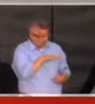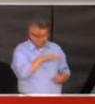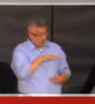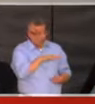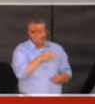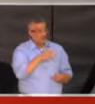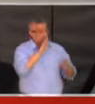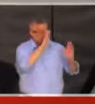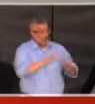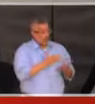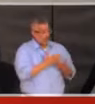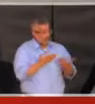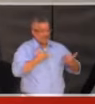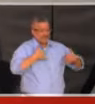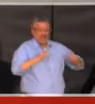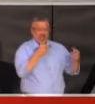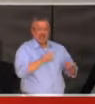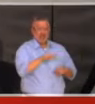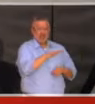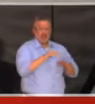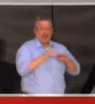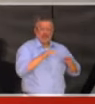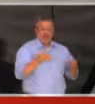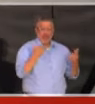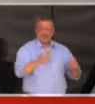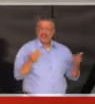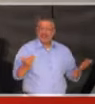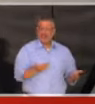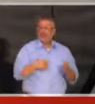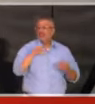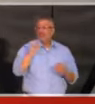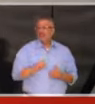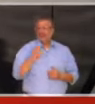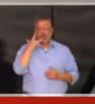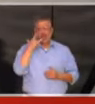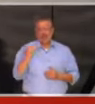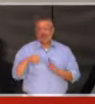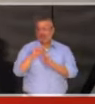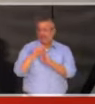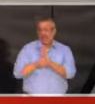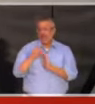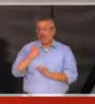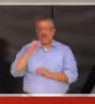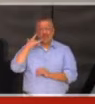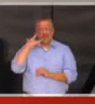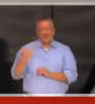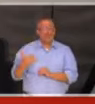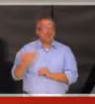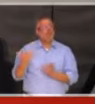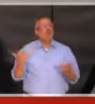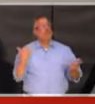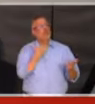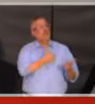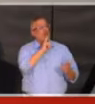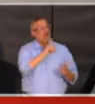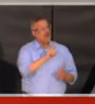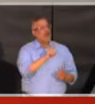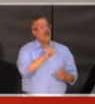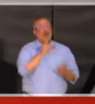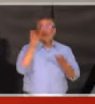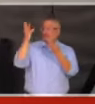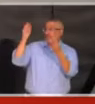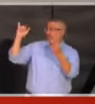still happening at the local level. They're certainly happening here in Southern California and the state of California. And so we are the antidote